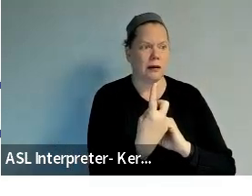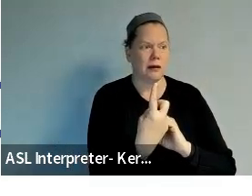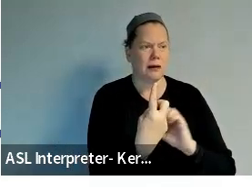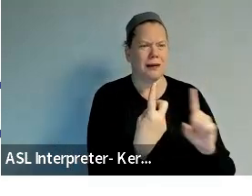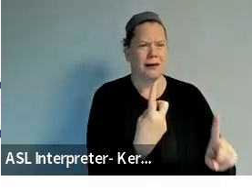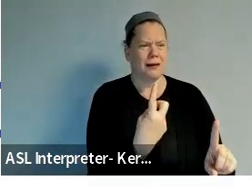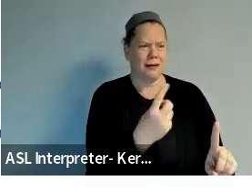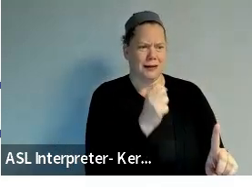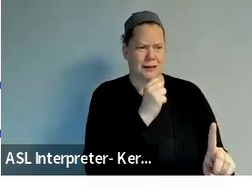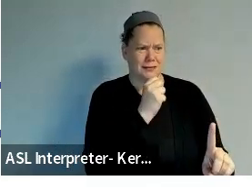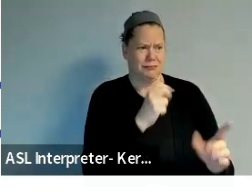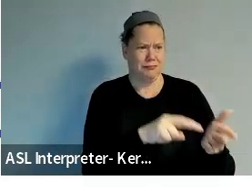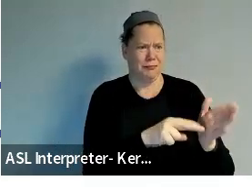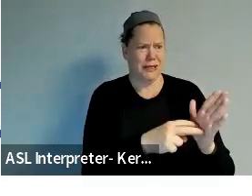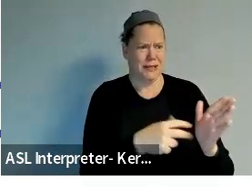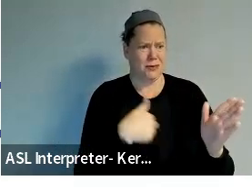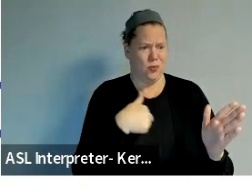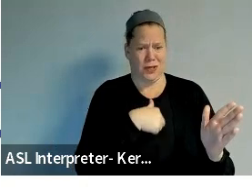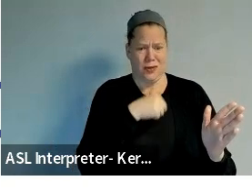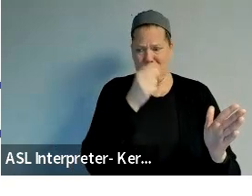to DPPC.